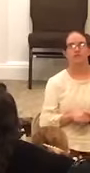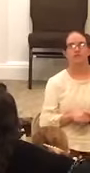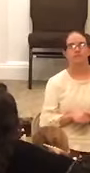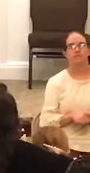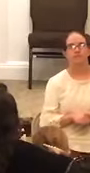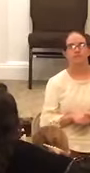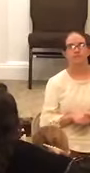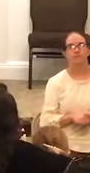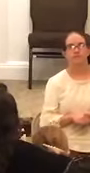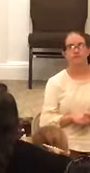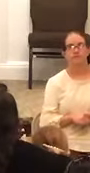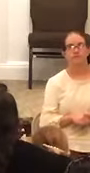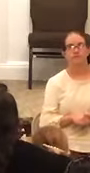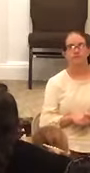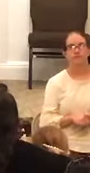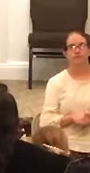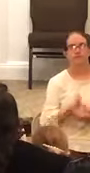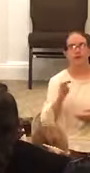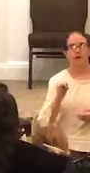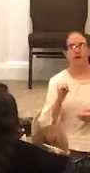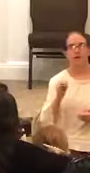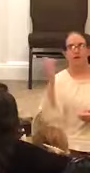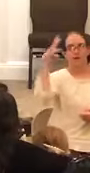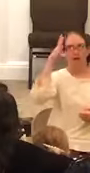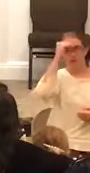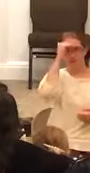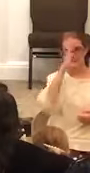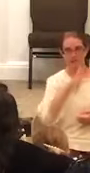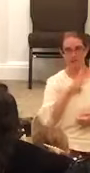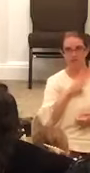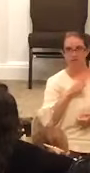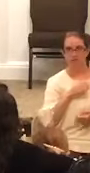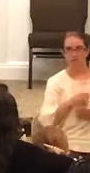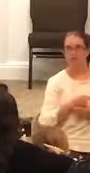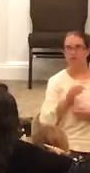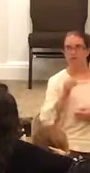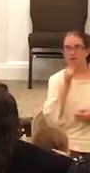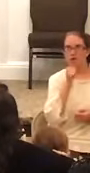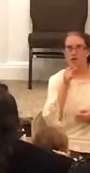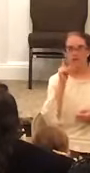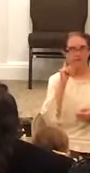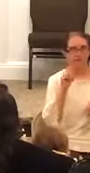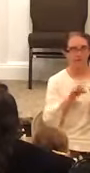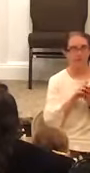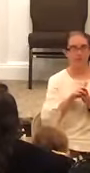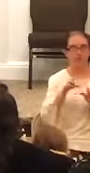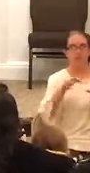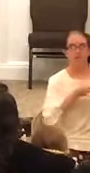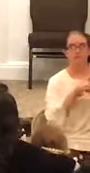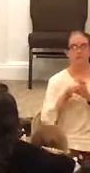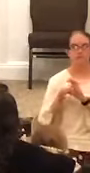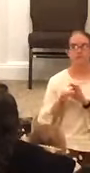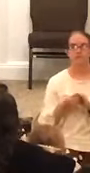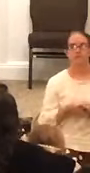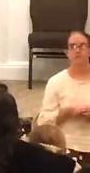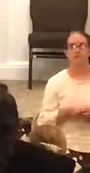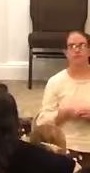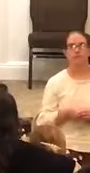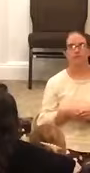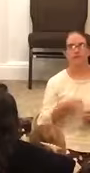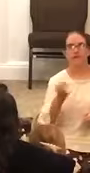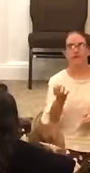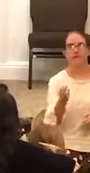God. By the sleight of men, okay, that don't sound like something I want to be involved in. Some